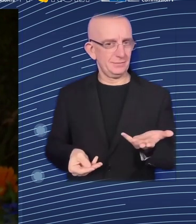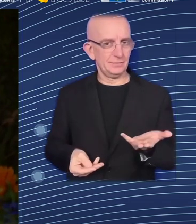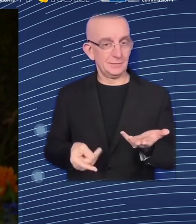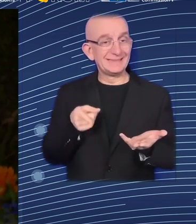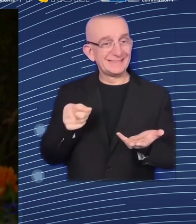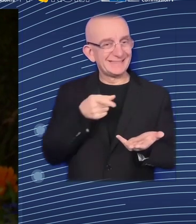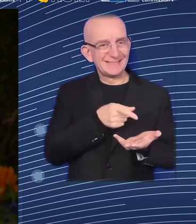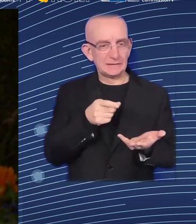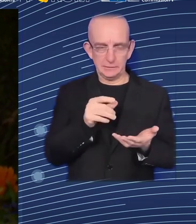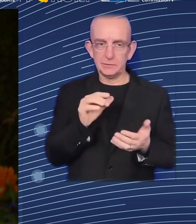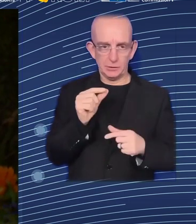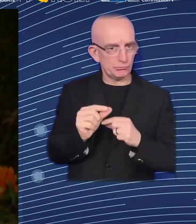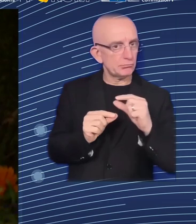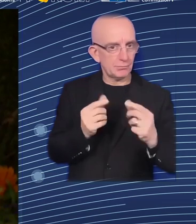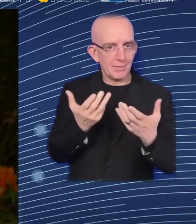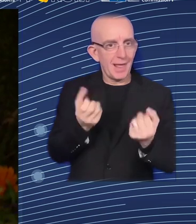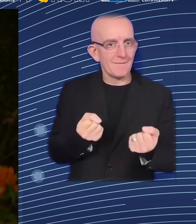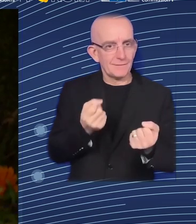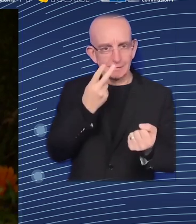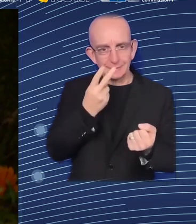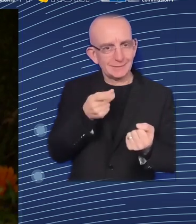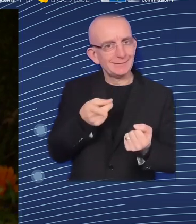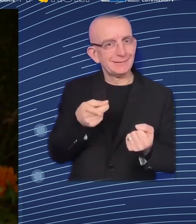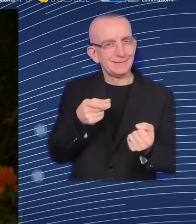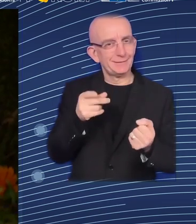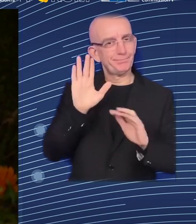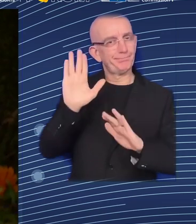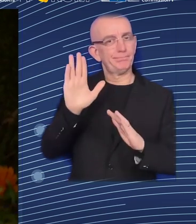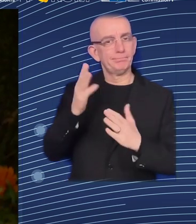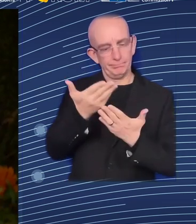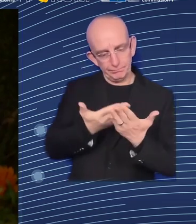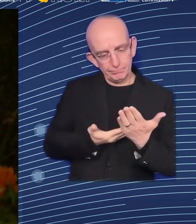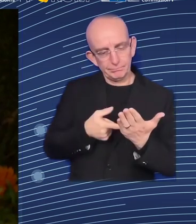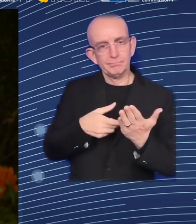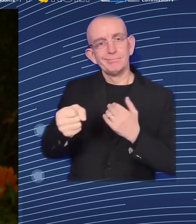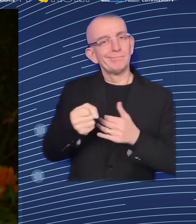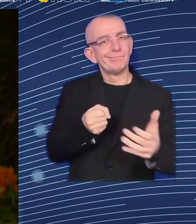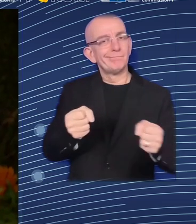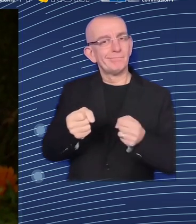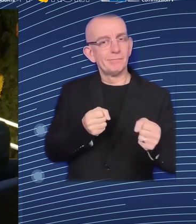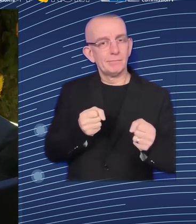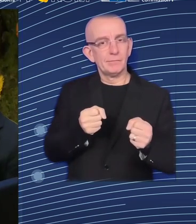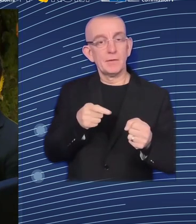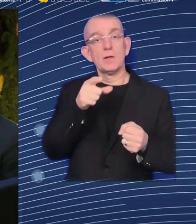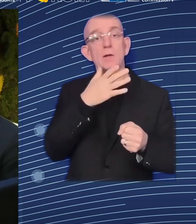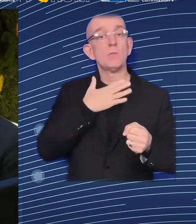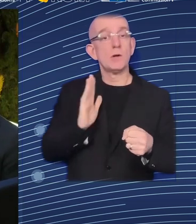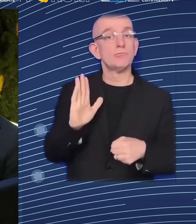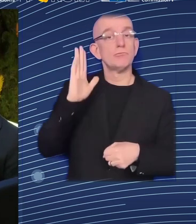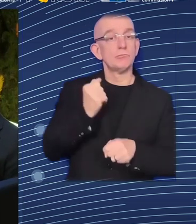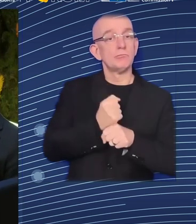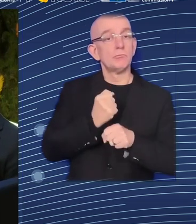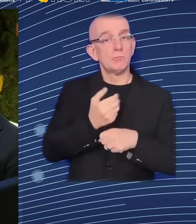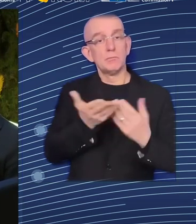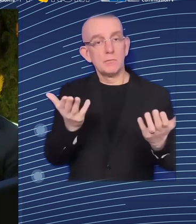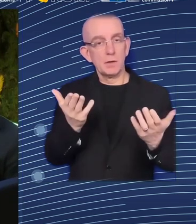trigger different patterns of behavior. So in some ways, this is important to think about as well. Thank you. Anybody